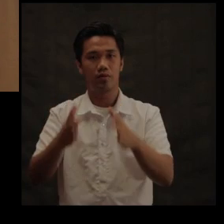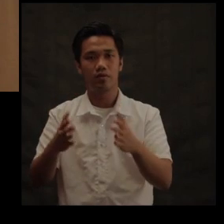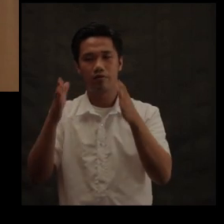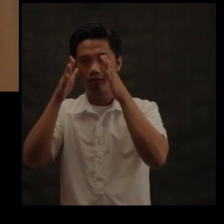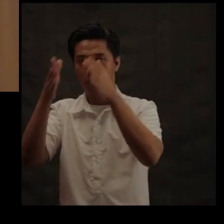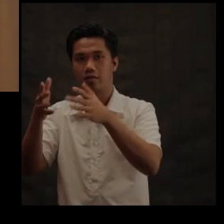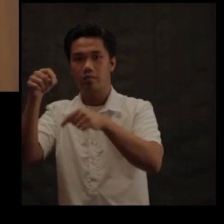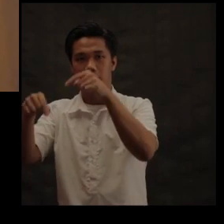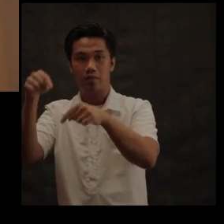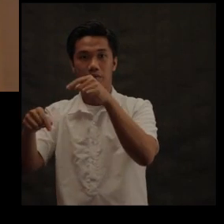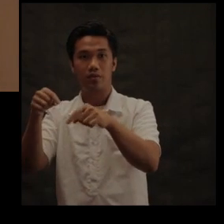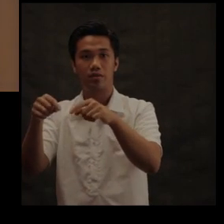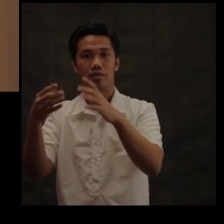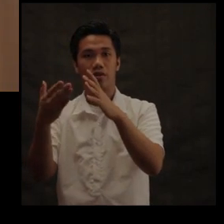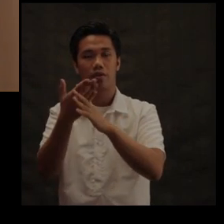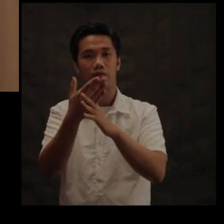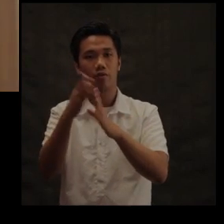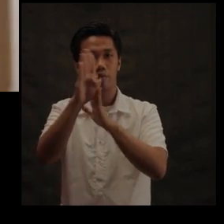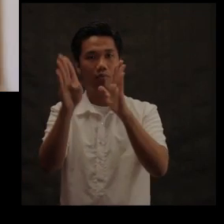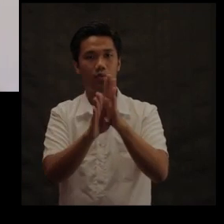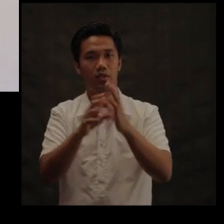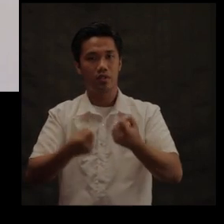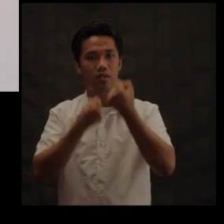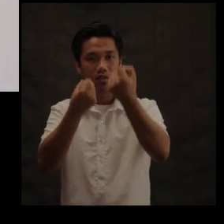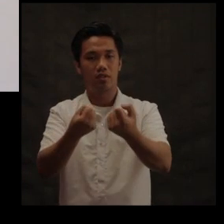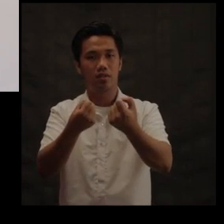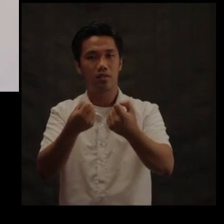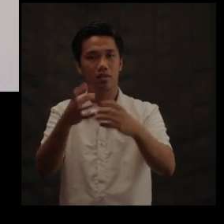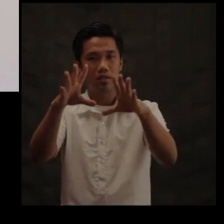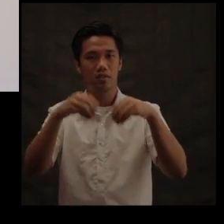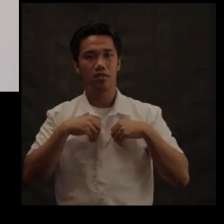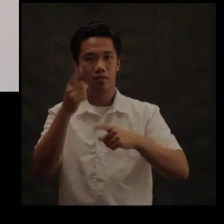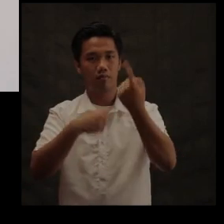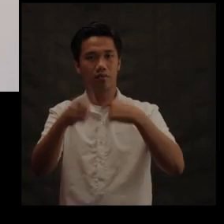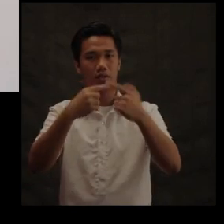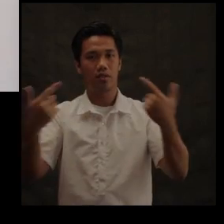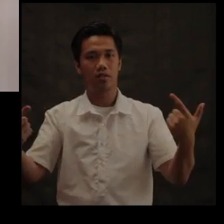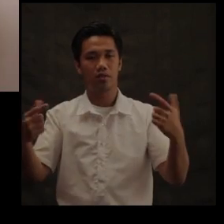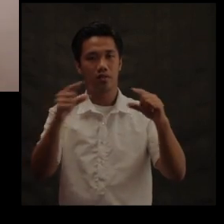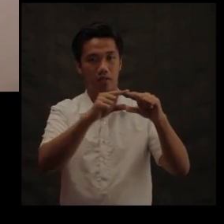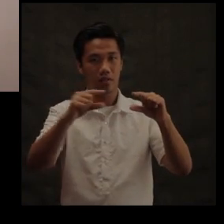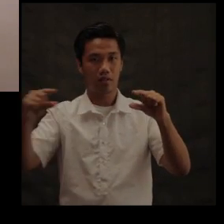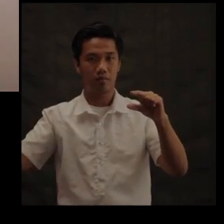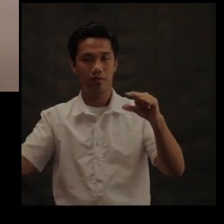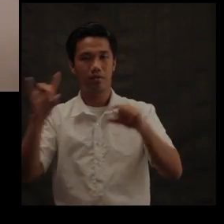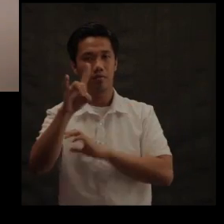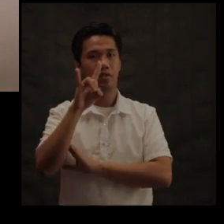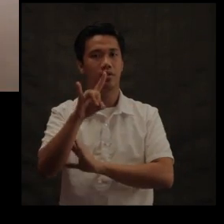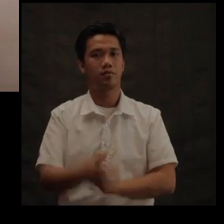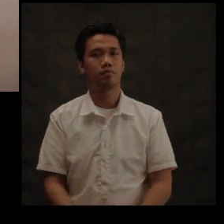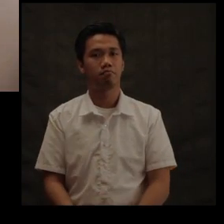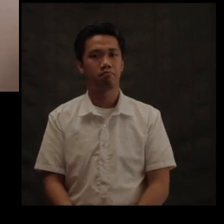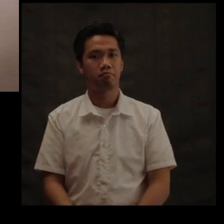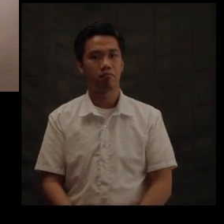Lawmakers, too, have taken up the PWD cause through bills that propose to make accommodations for sign language and closed captioning